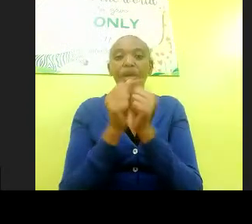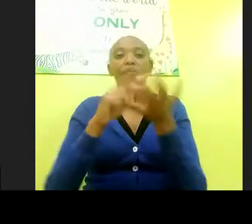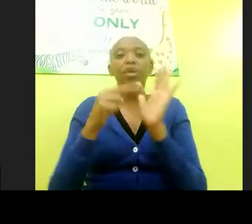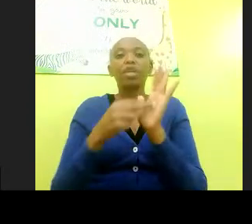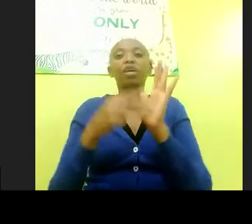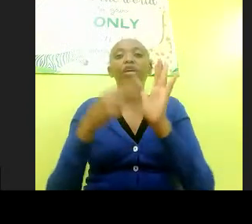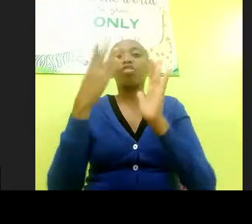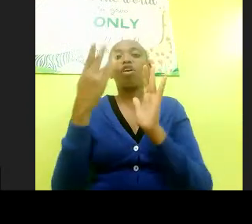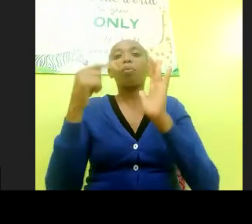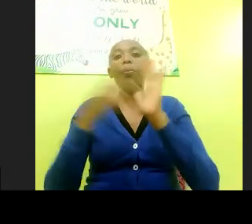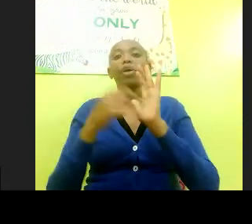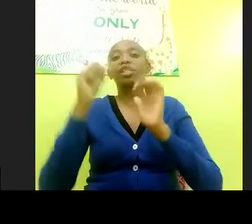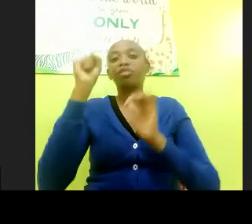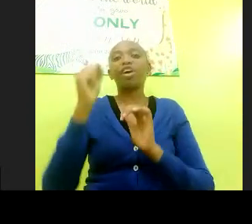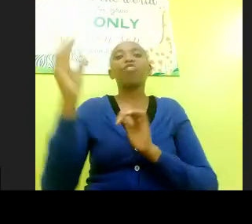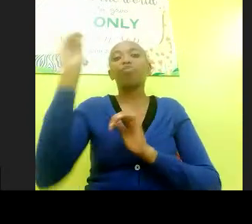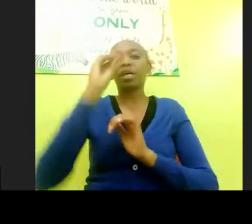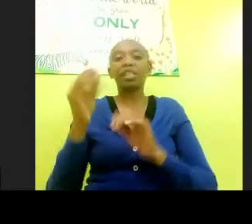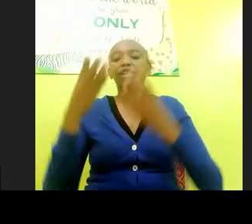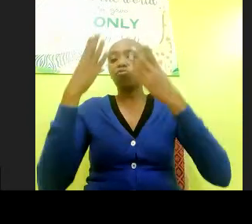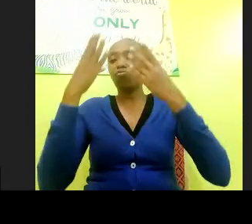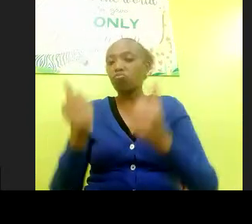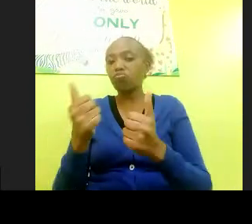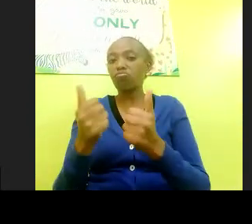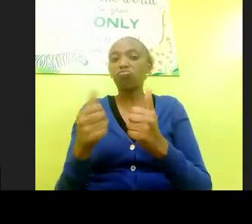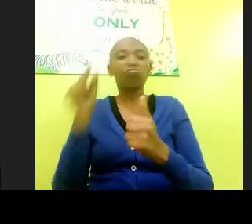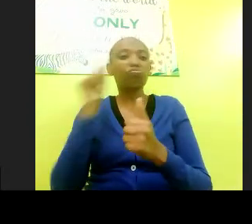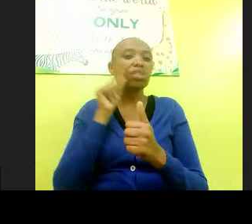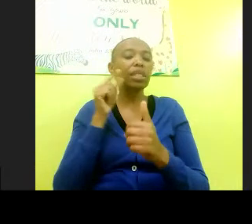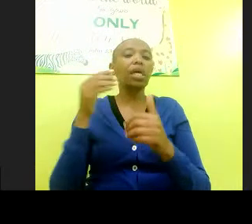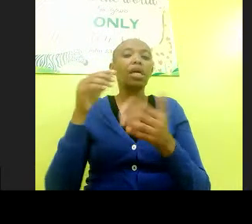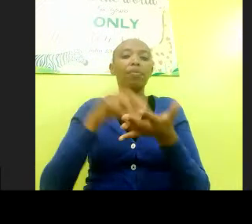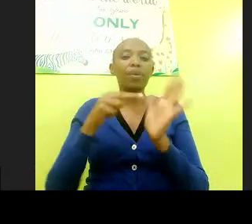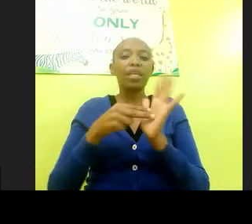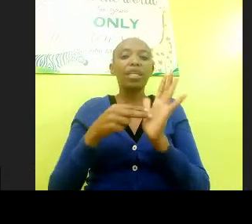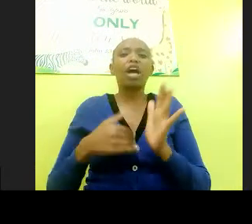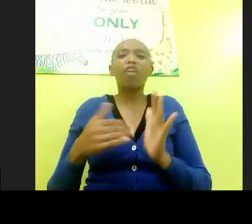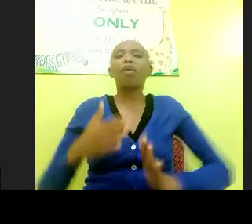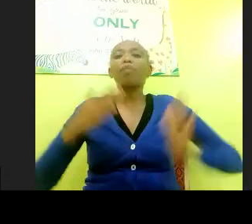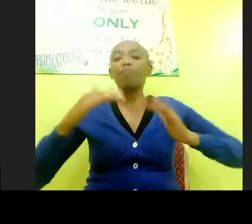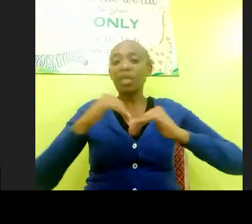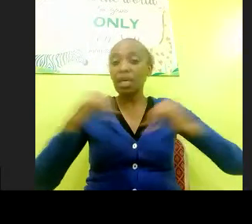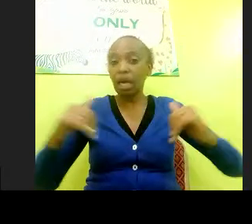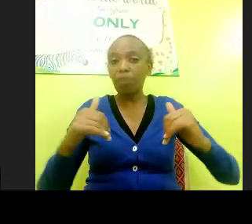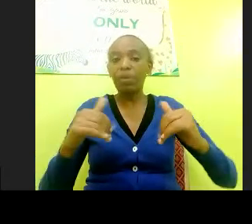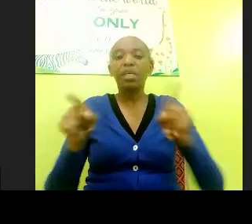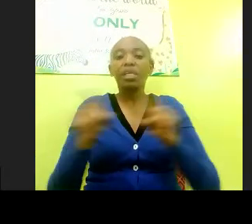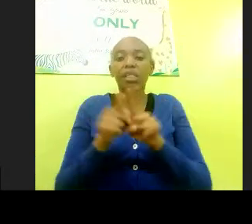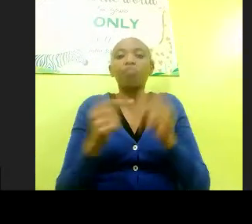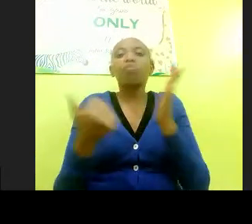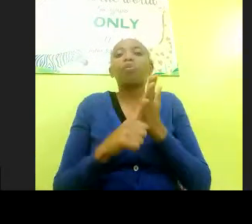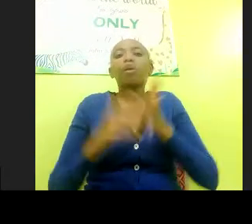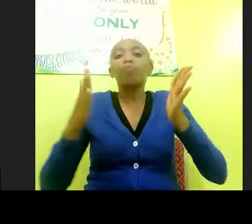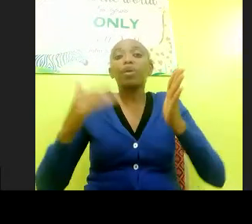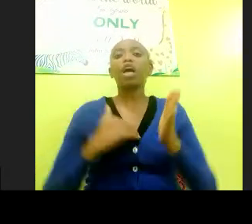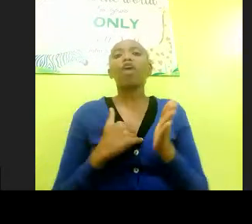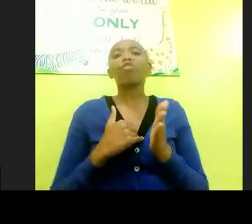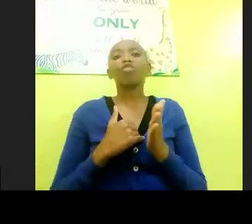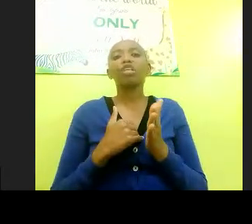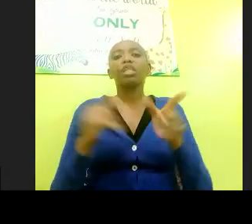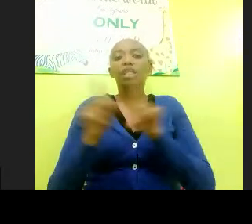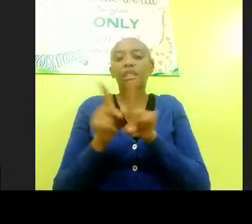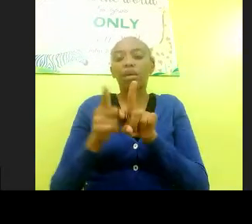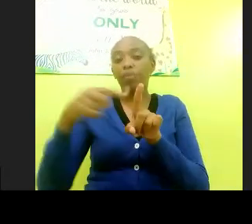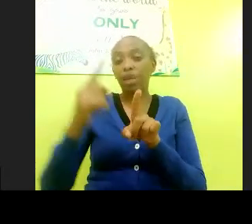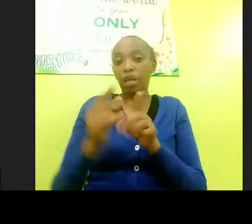4.5%, addressed unpaid care work. So there is a big gap, there is a big problem here. The status